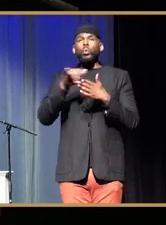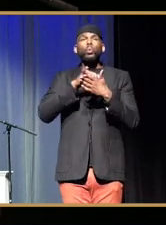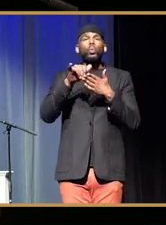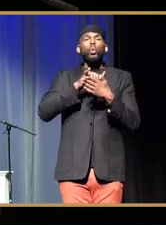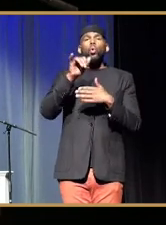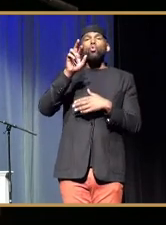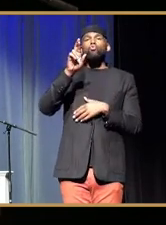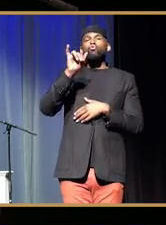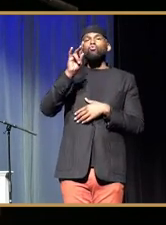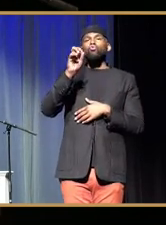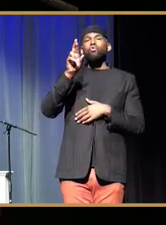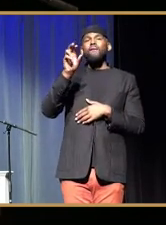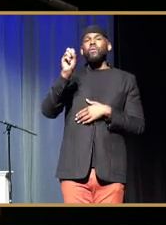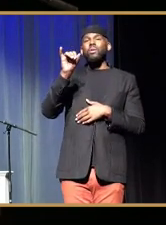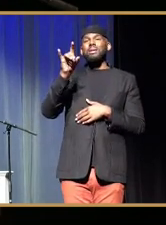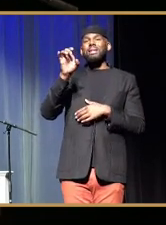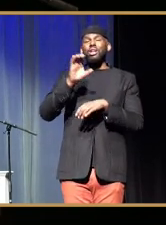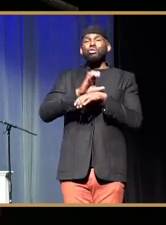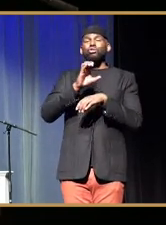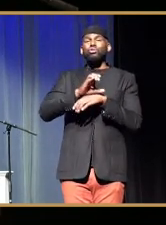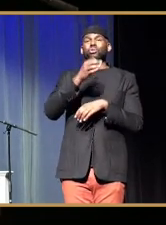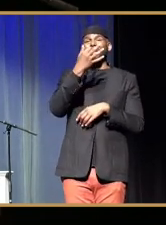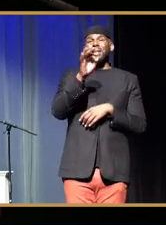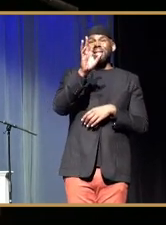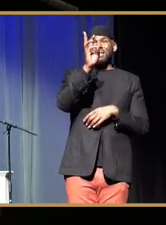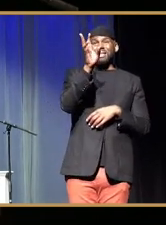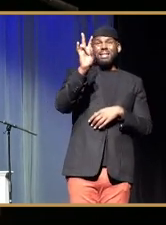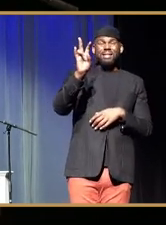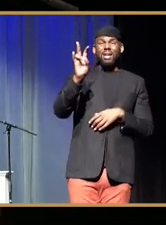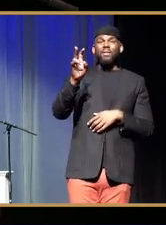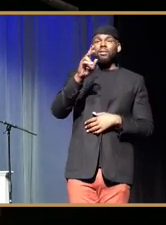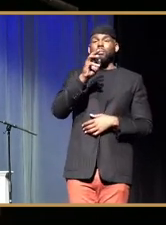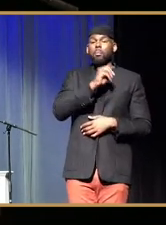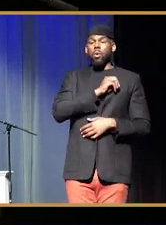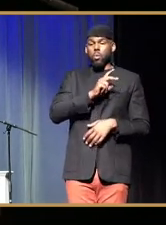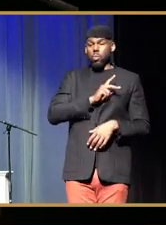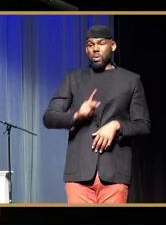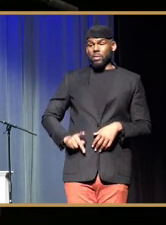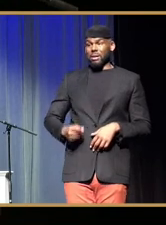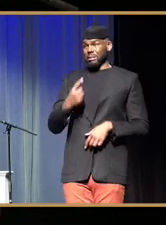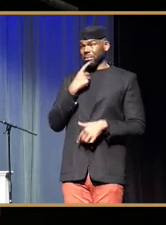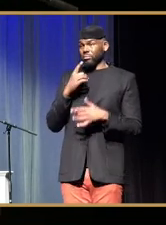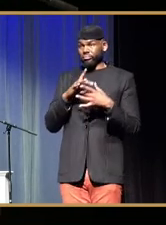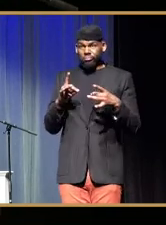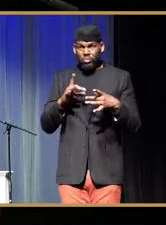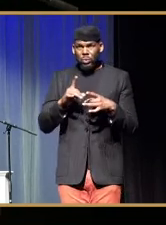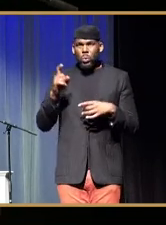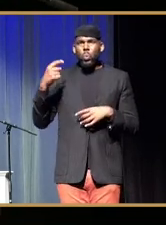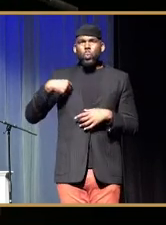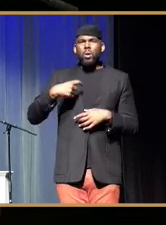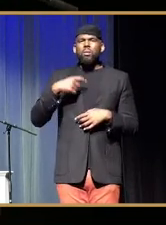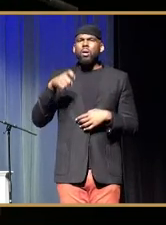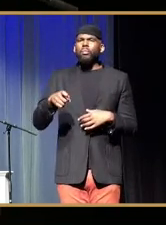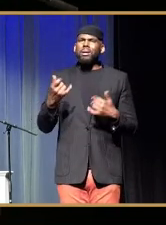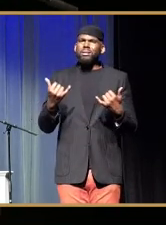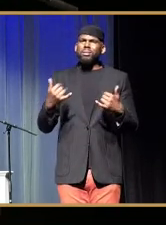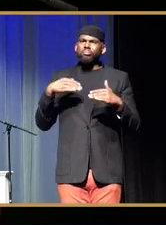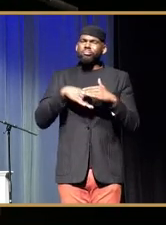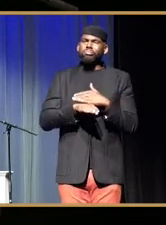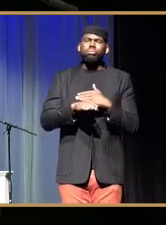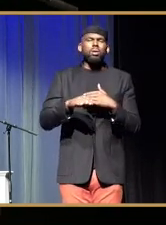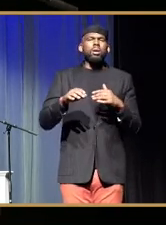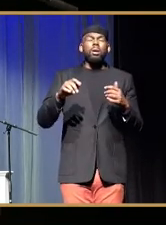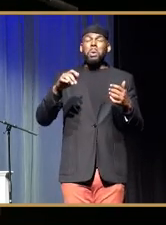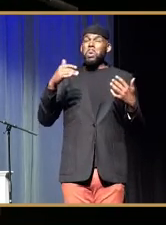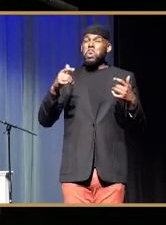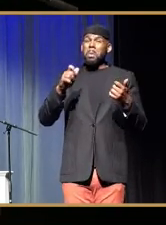Riverside Church on April the 4th, 1967, King said, "We must undergo a radical